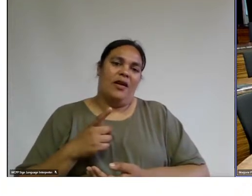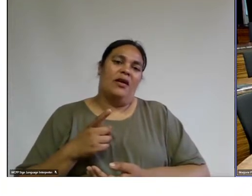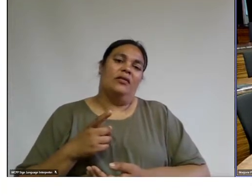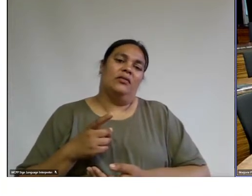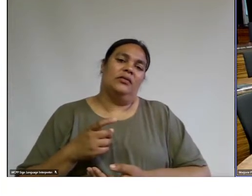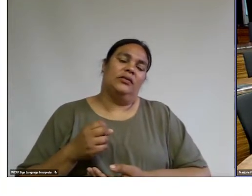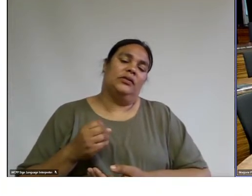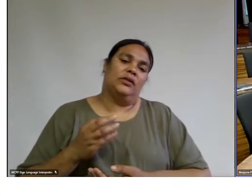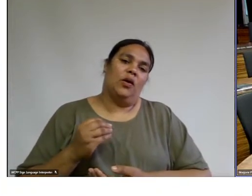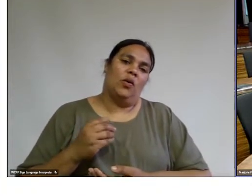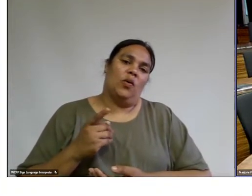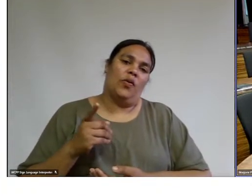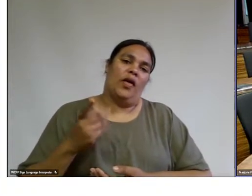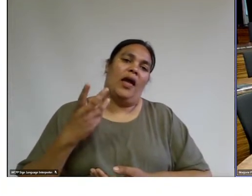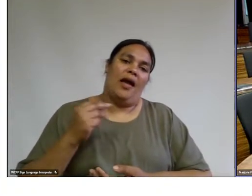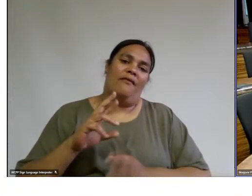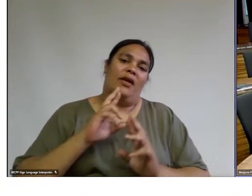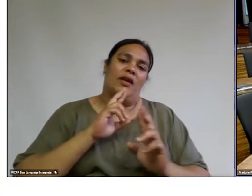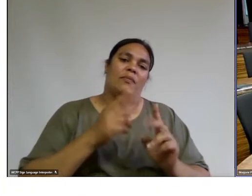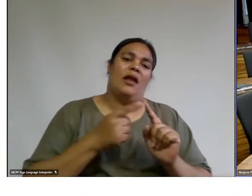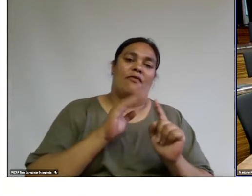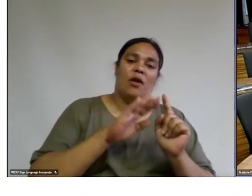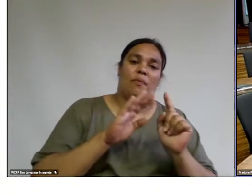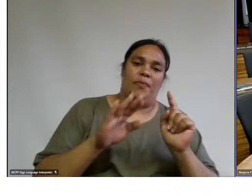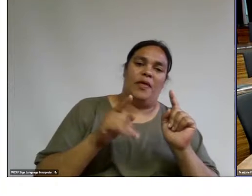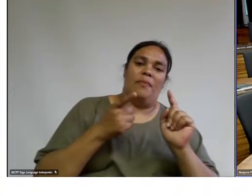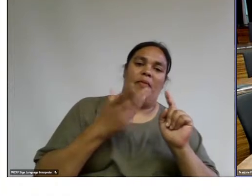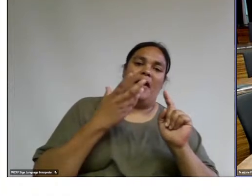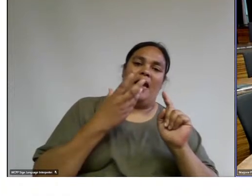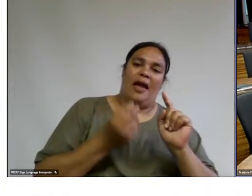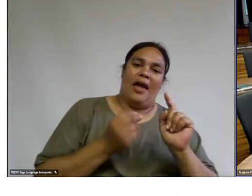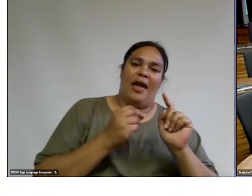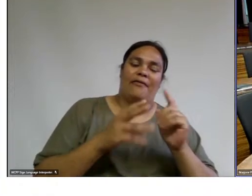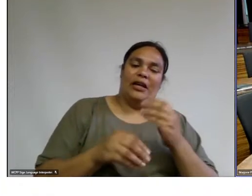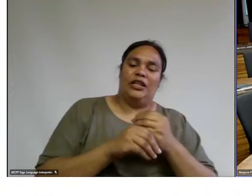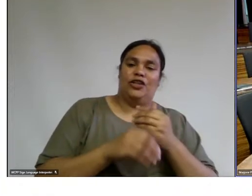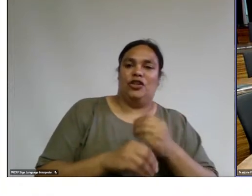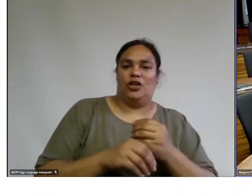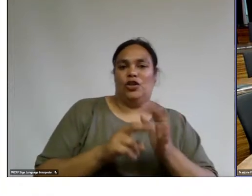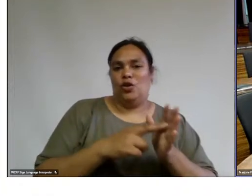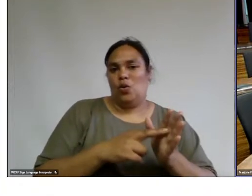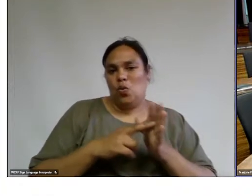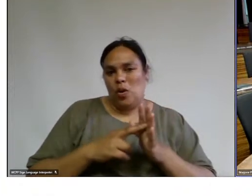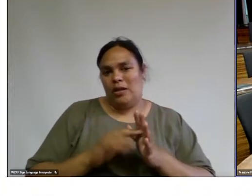but there was reply from them that there are certain additional requirements that they